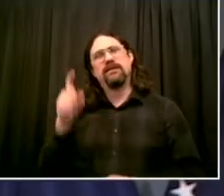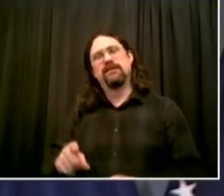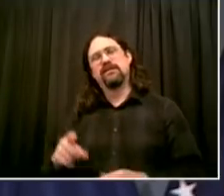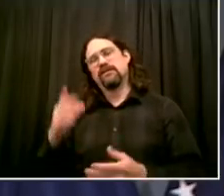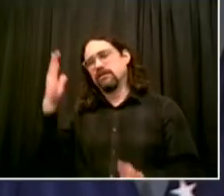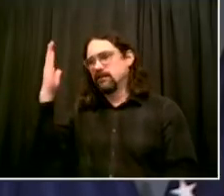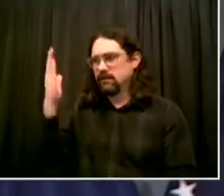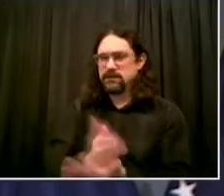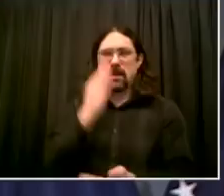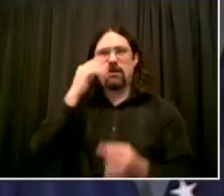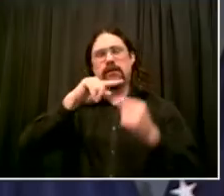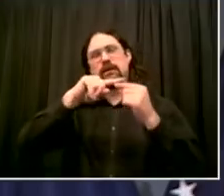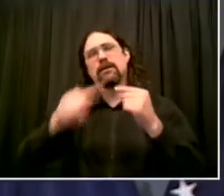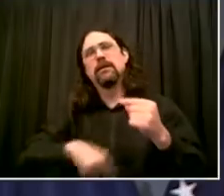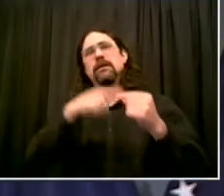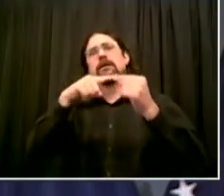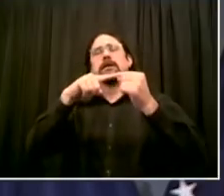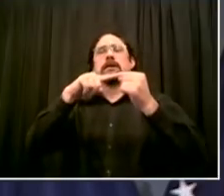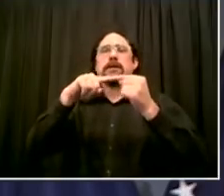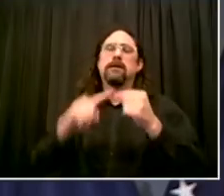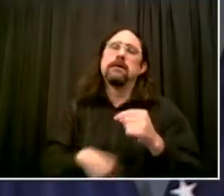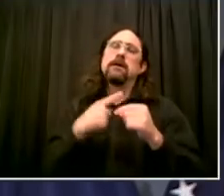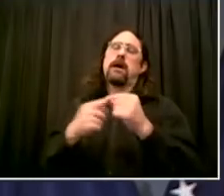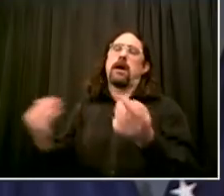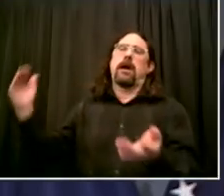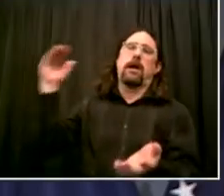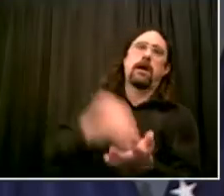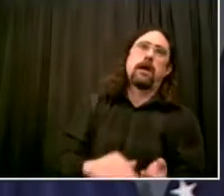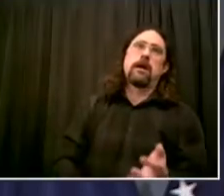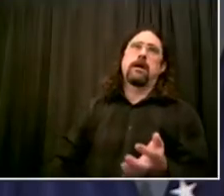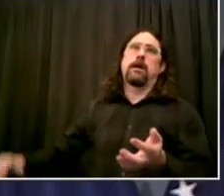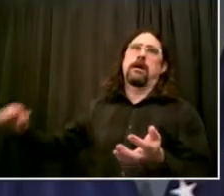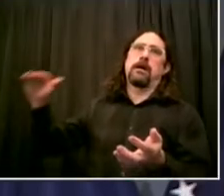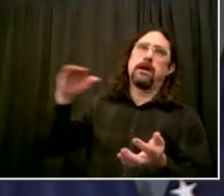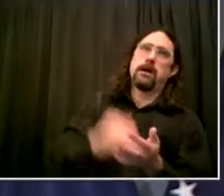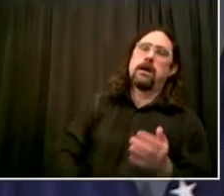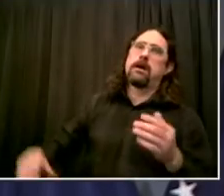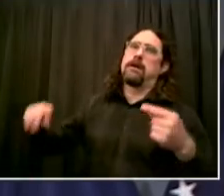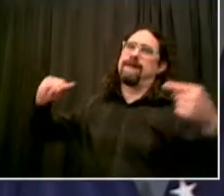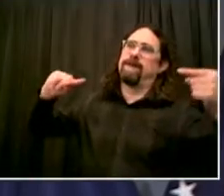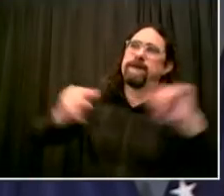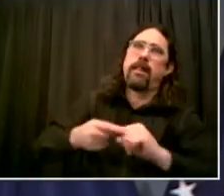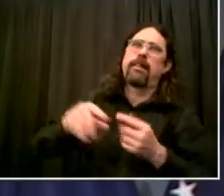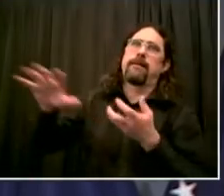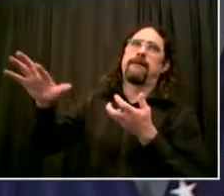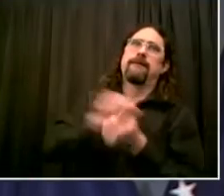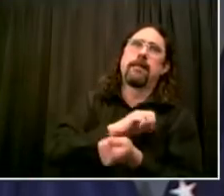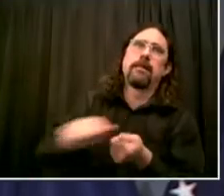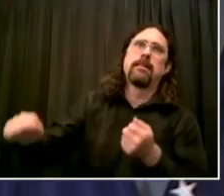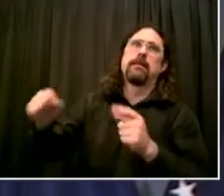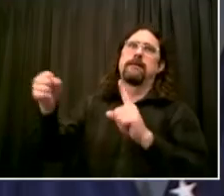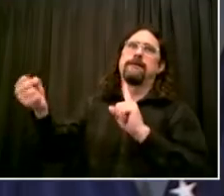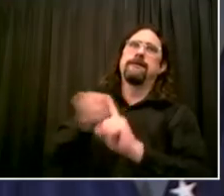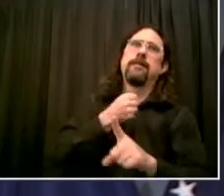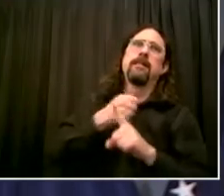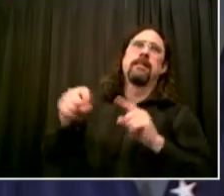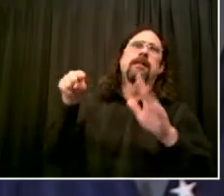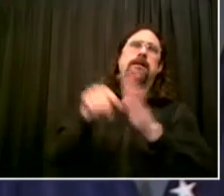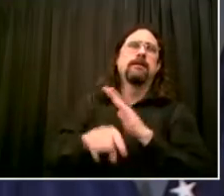system together that can do something different. And we are here to take the job and stand in salute of